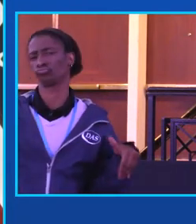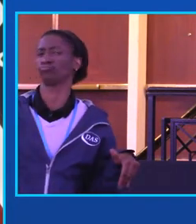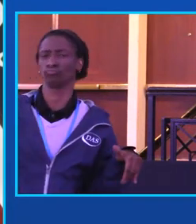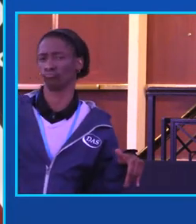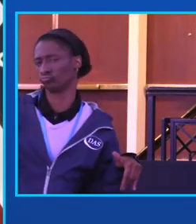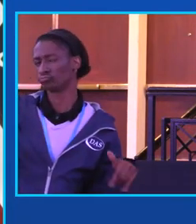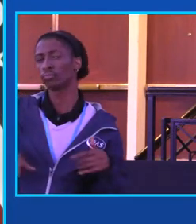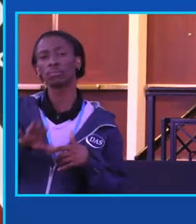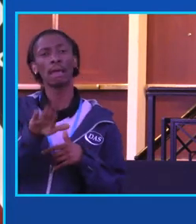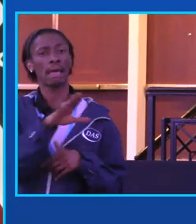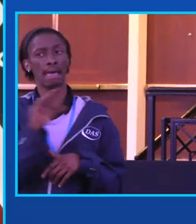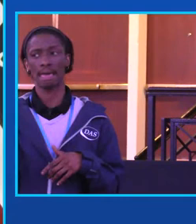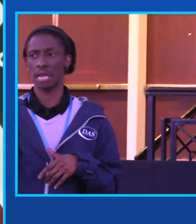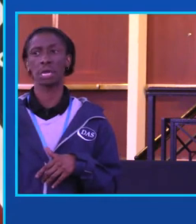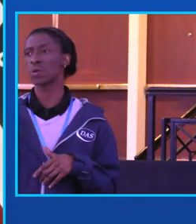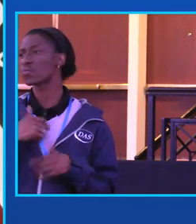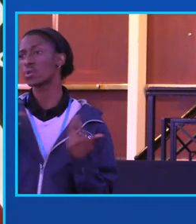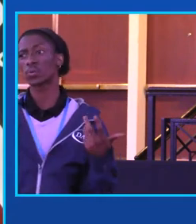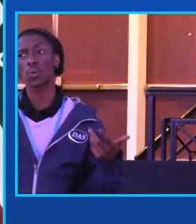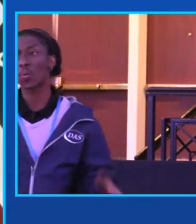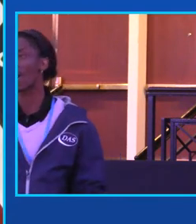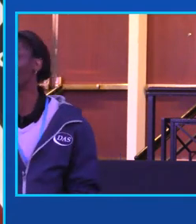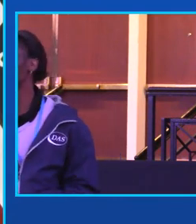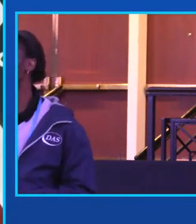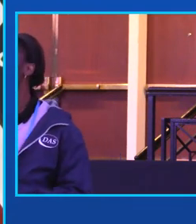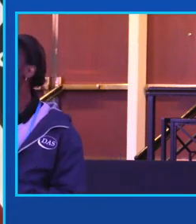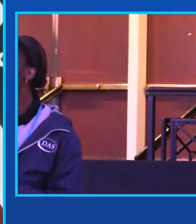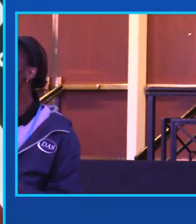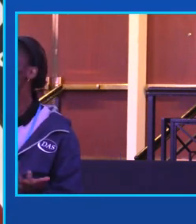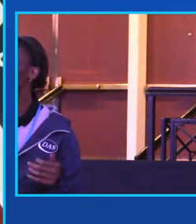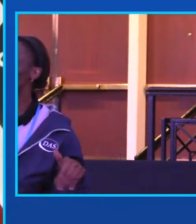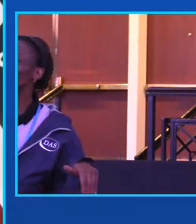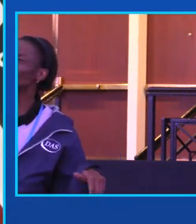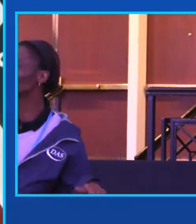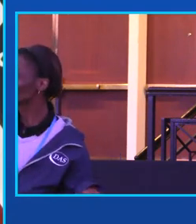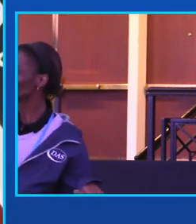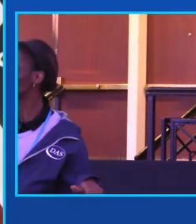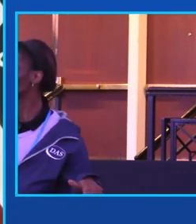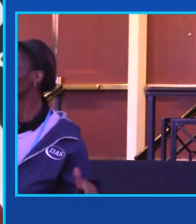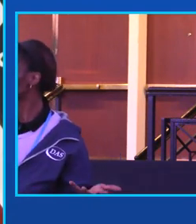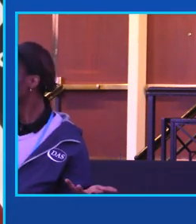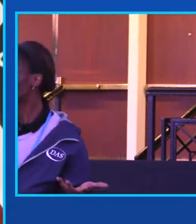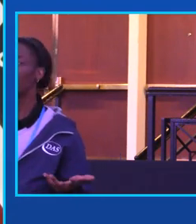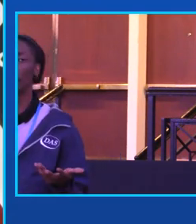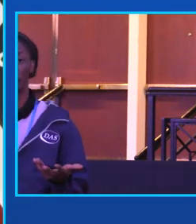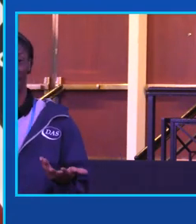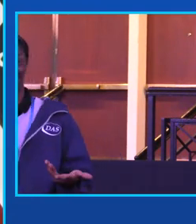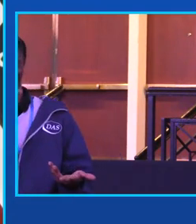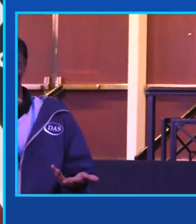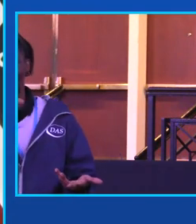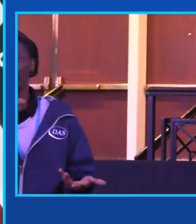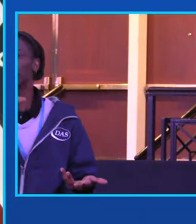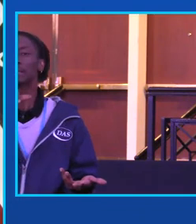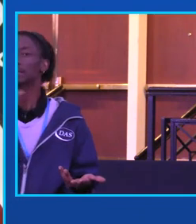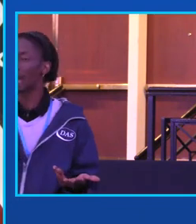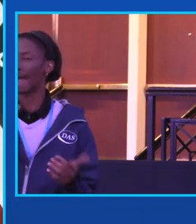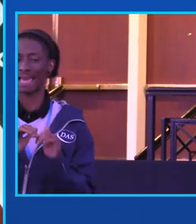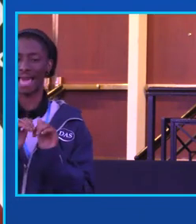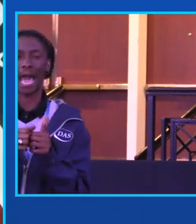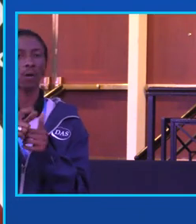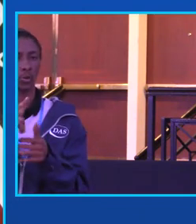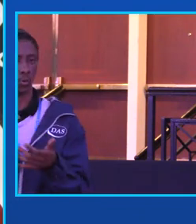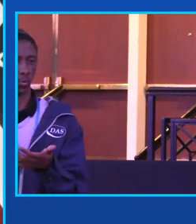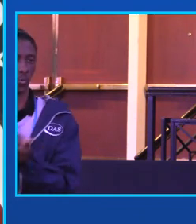And we wouldn't want to. I mean, who would want to coast? Because coasting is not how you